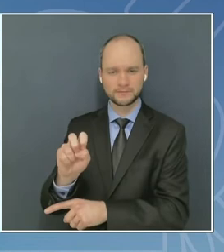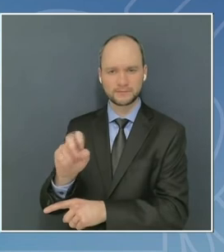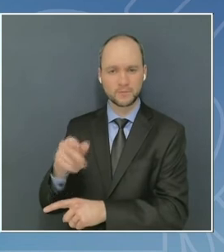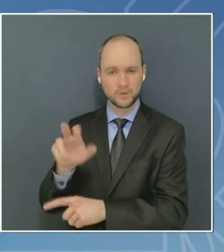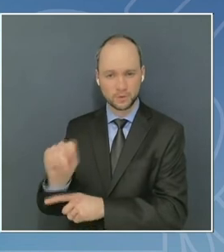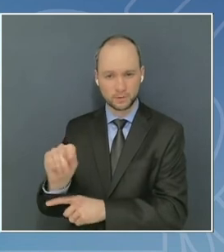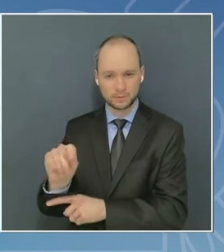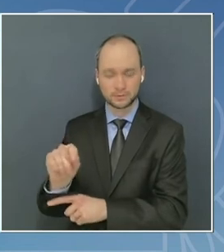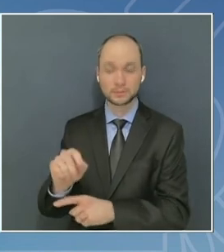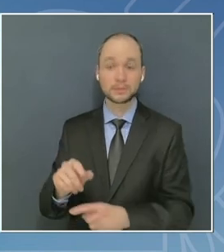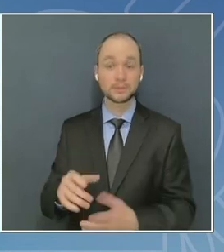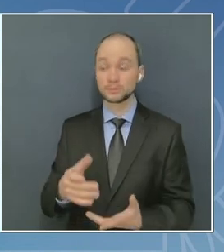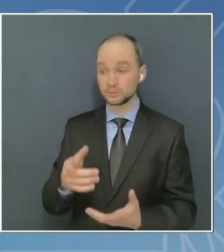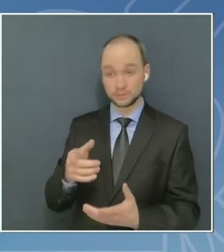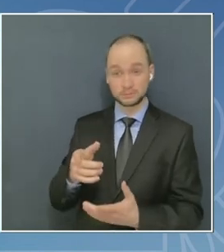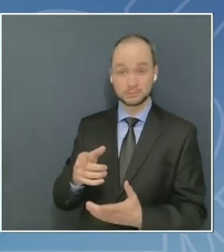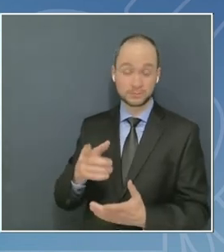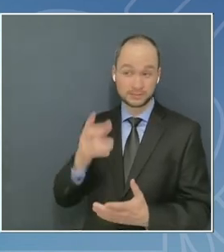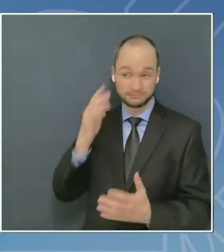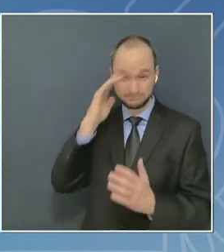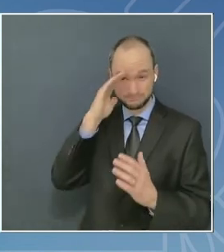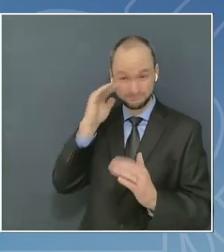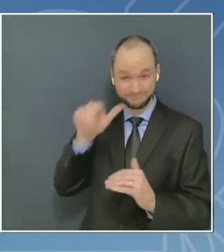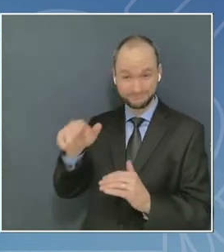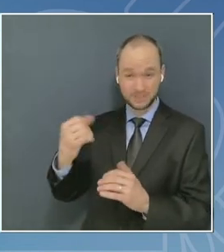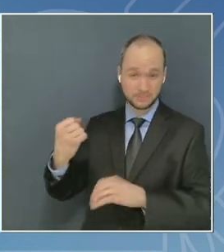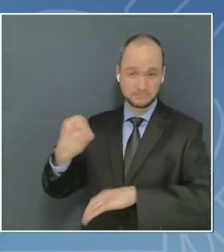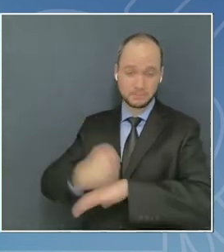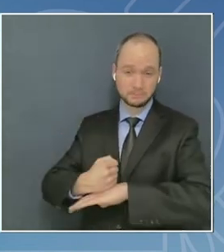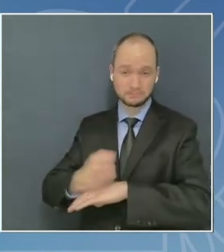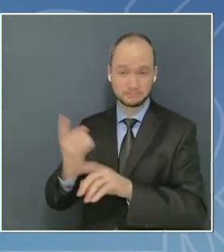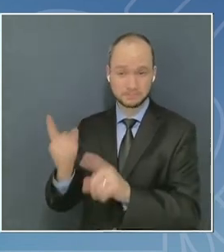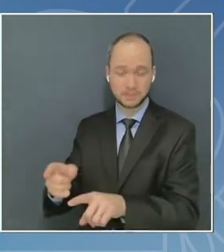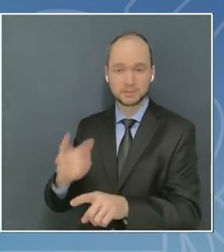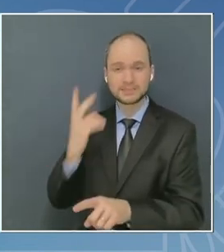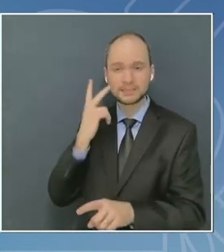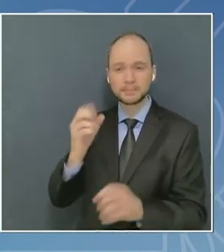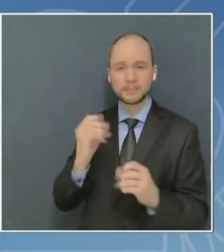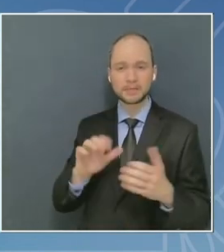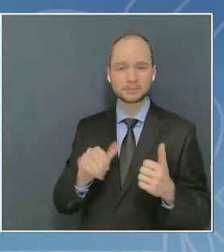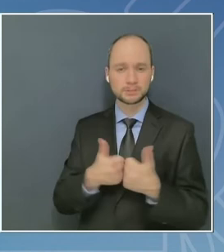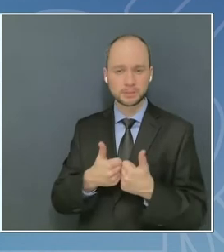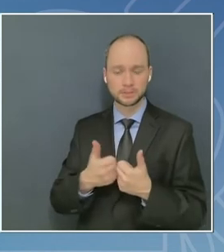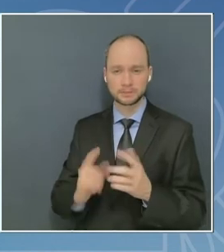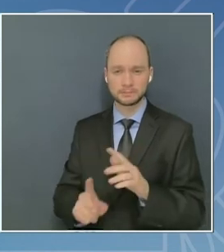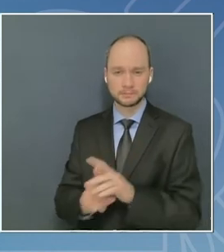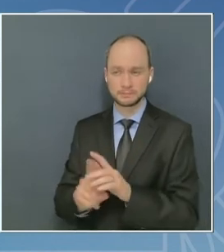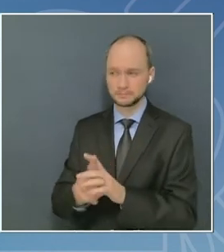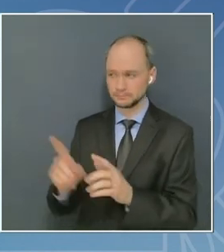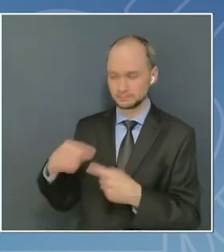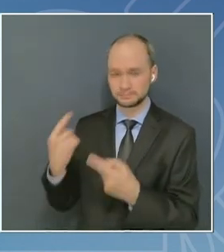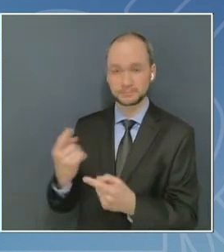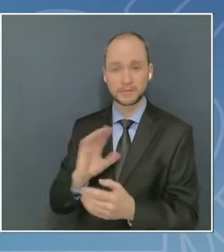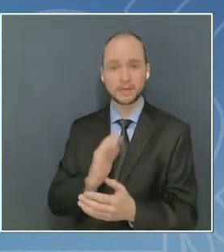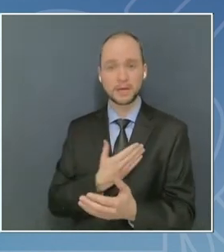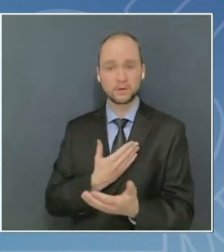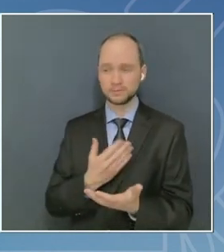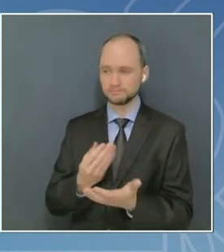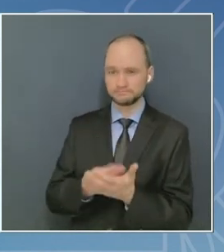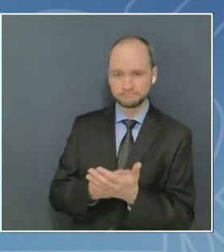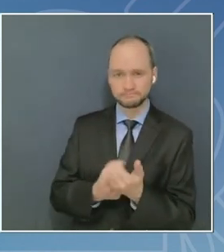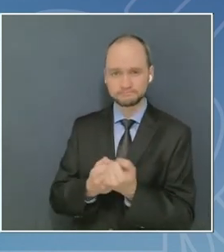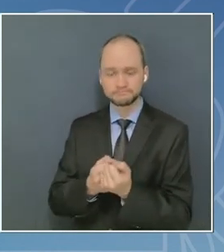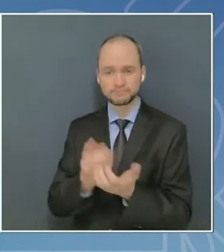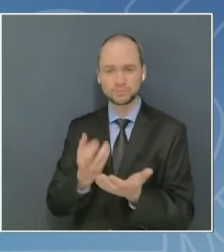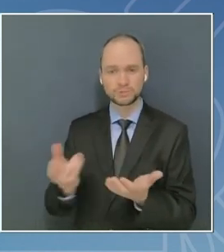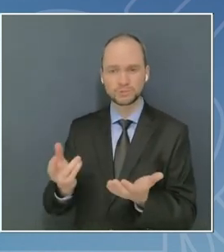close to being shut down because we had had so many challenges, and we didn't have a lot of resources, but we had a lot of good